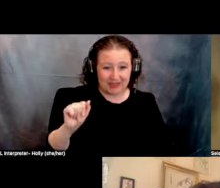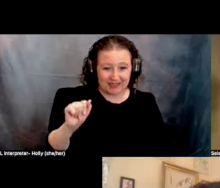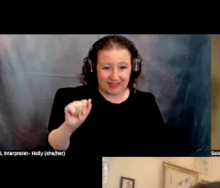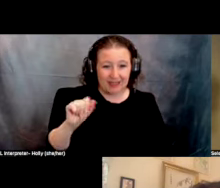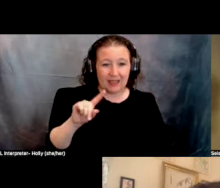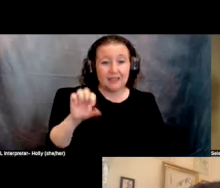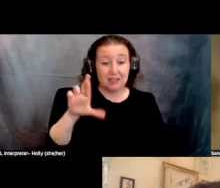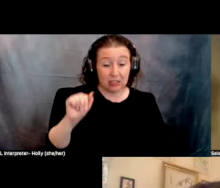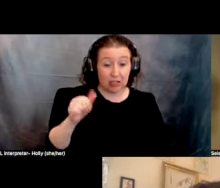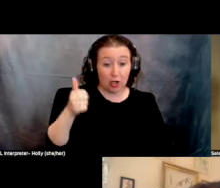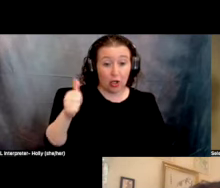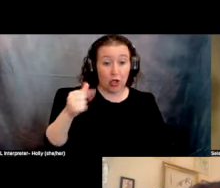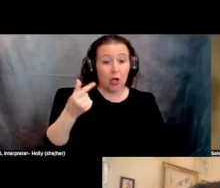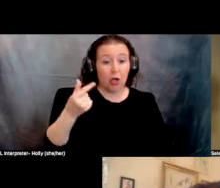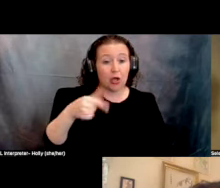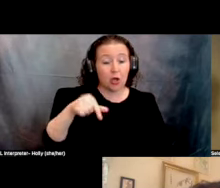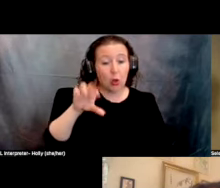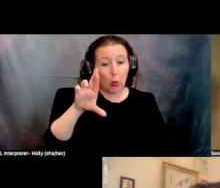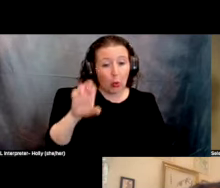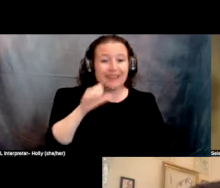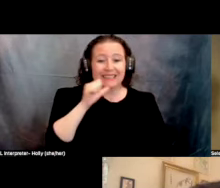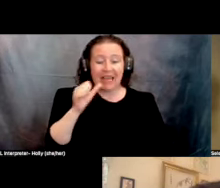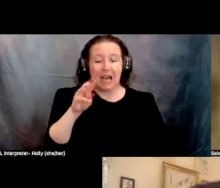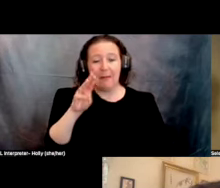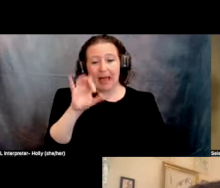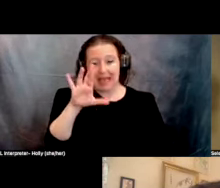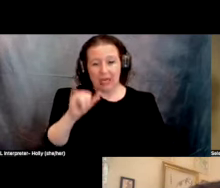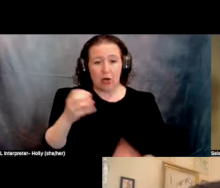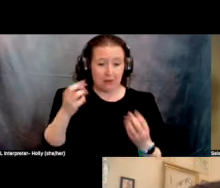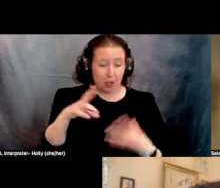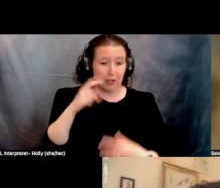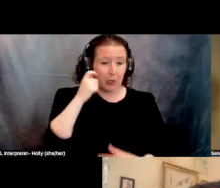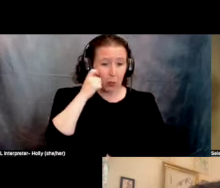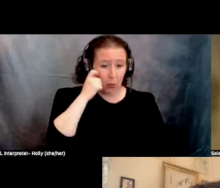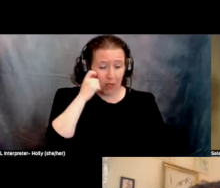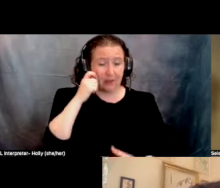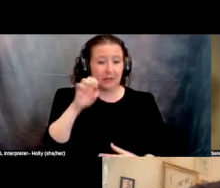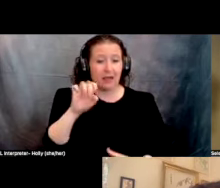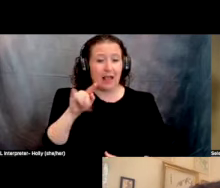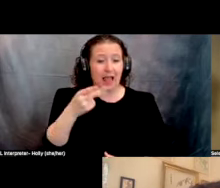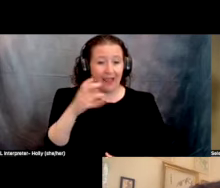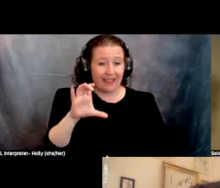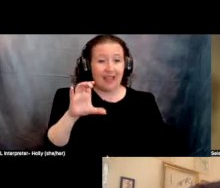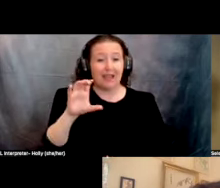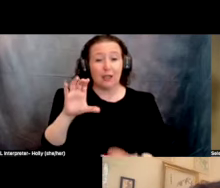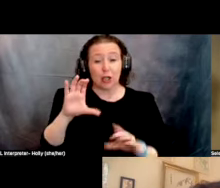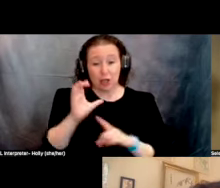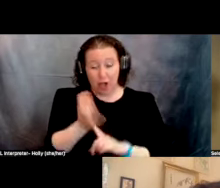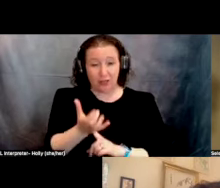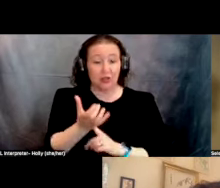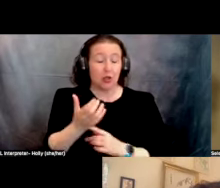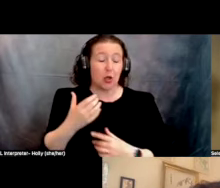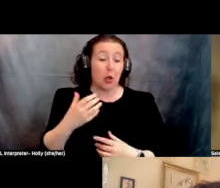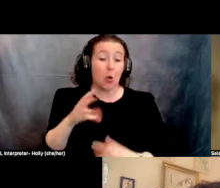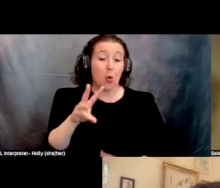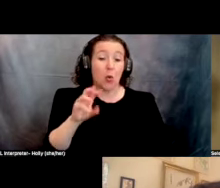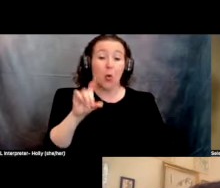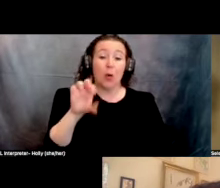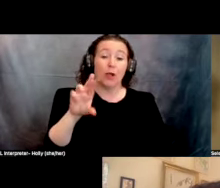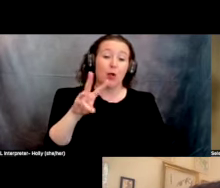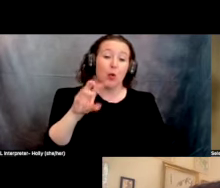a queer, non-binary, multiracial, ethnic, cultural wonder woman of Latino Asian American